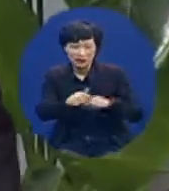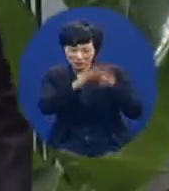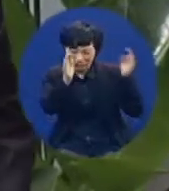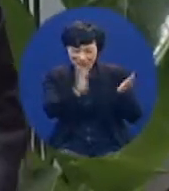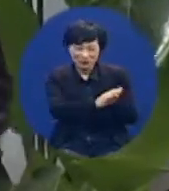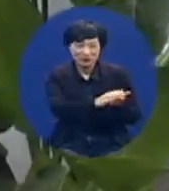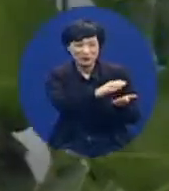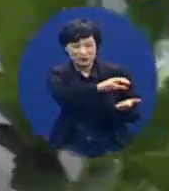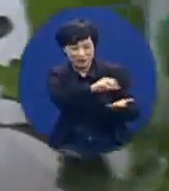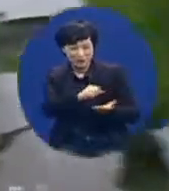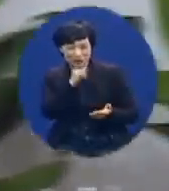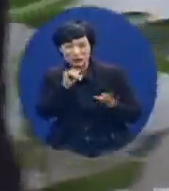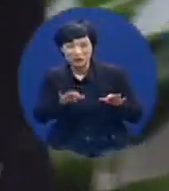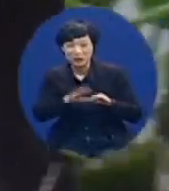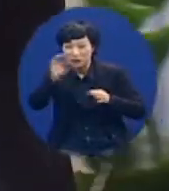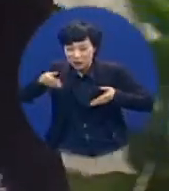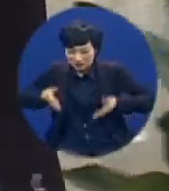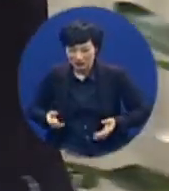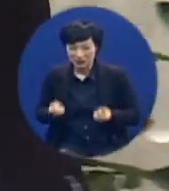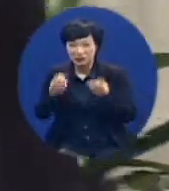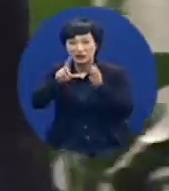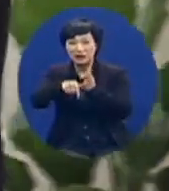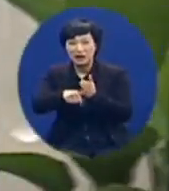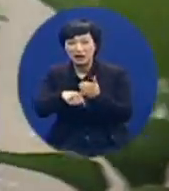they handed it out on